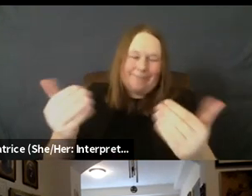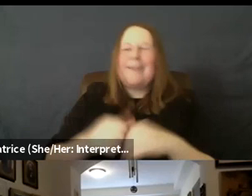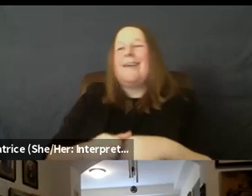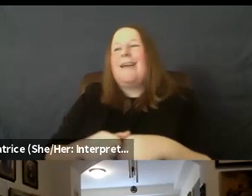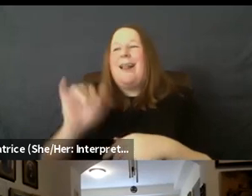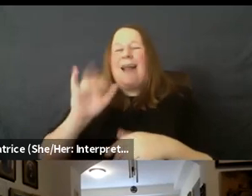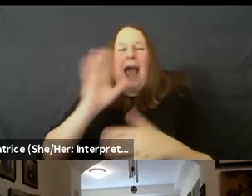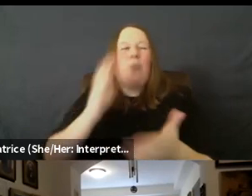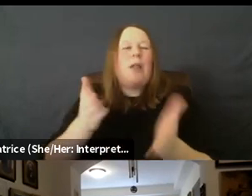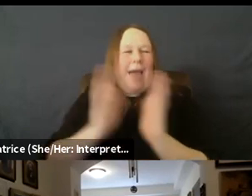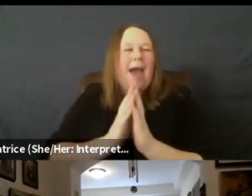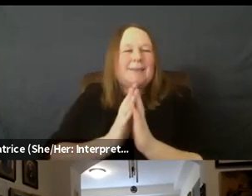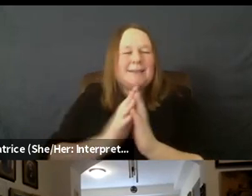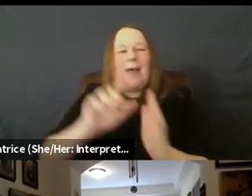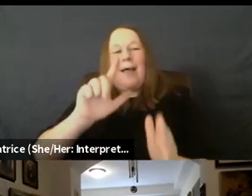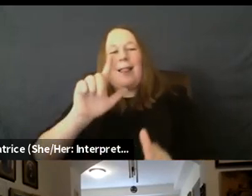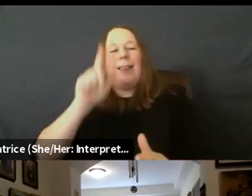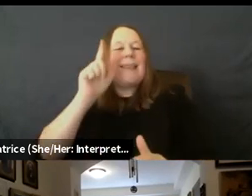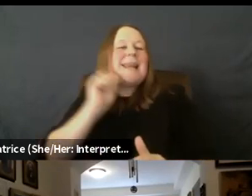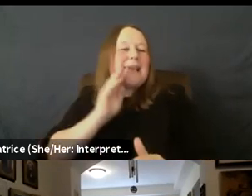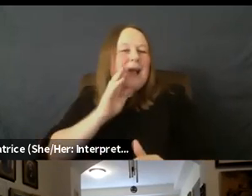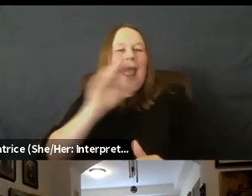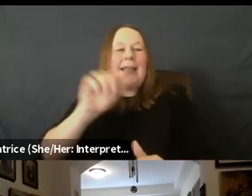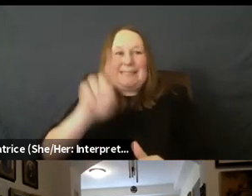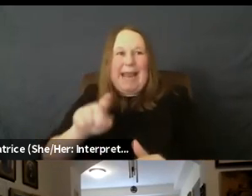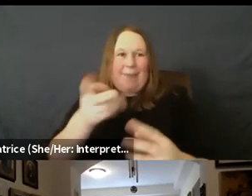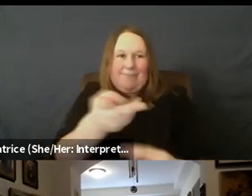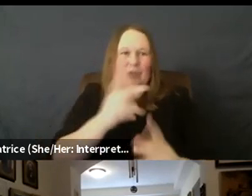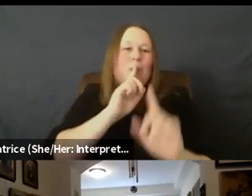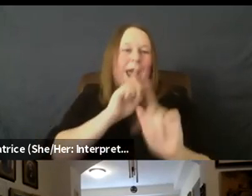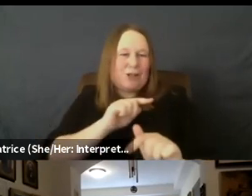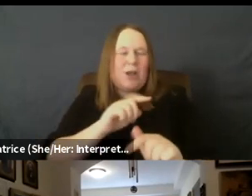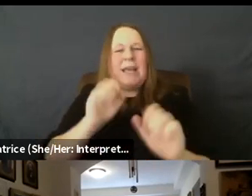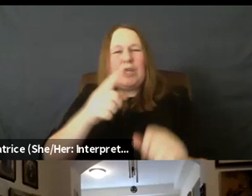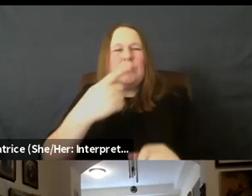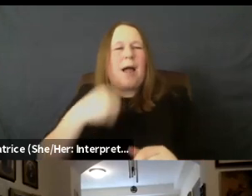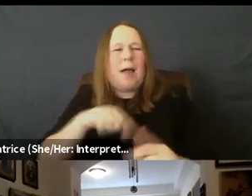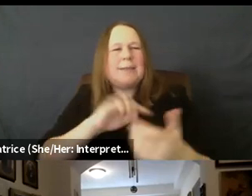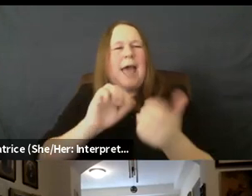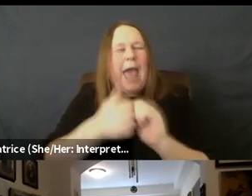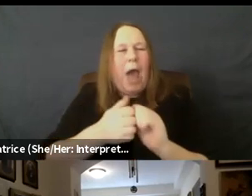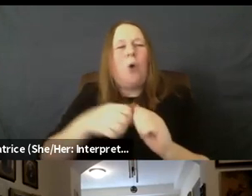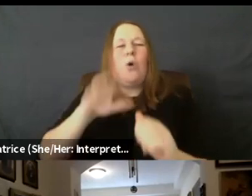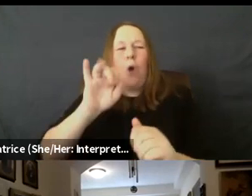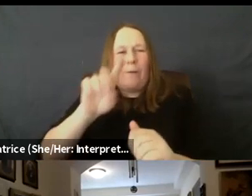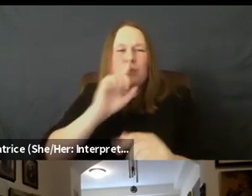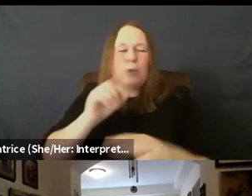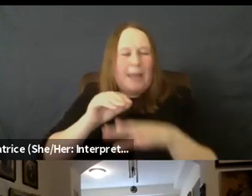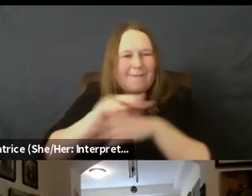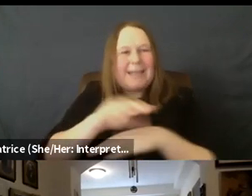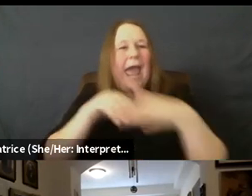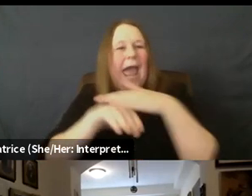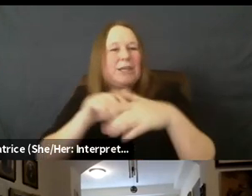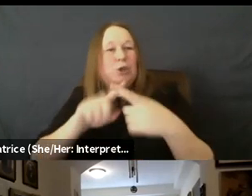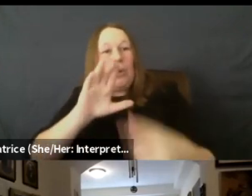I'm gonna ask Lydia and Zainab to answer this question. Can you tell us how COVID-19 pandemic has affected access to